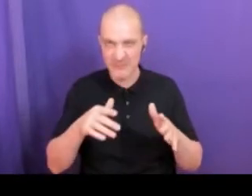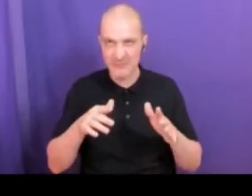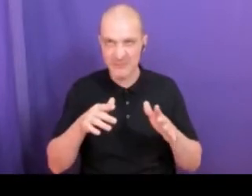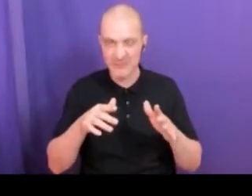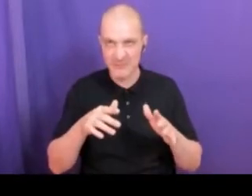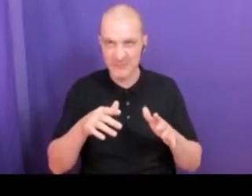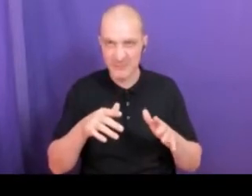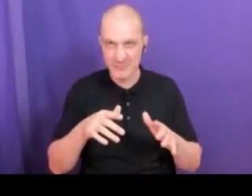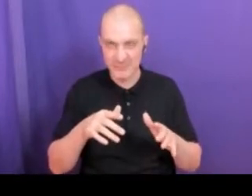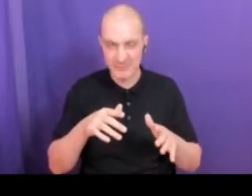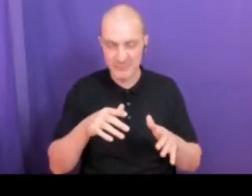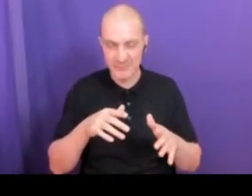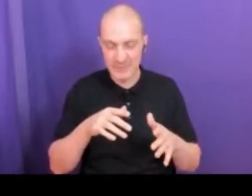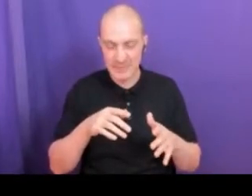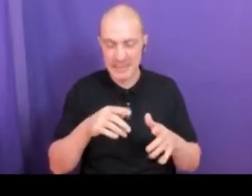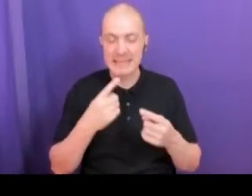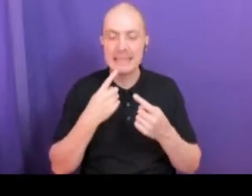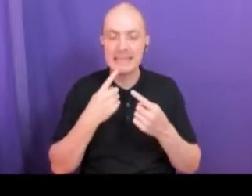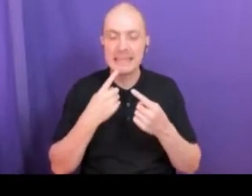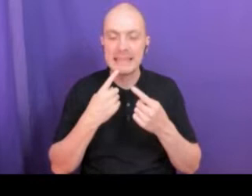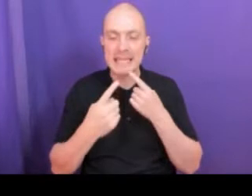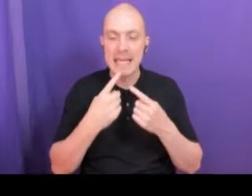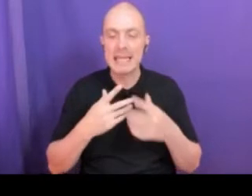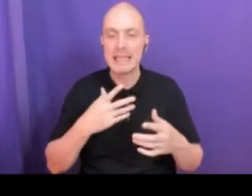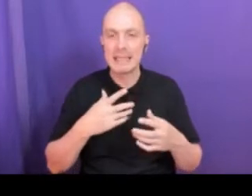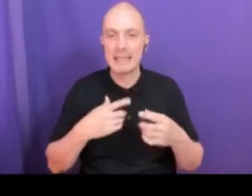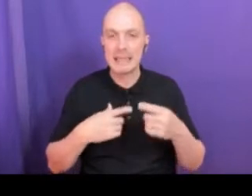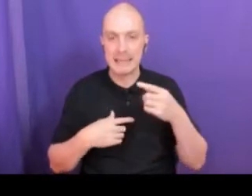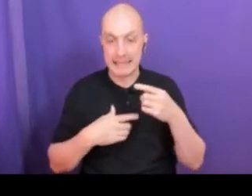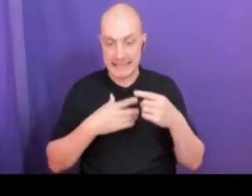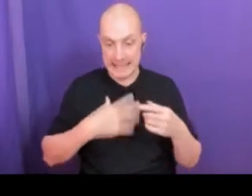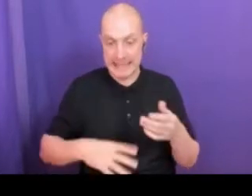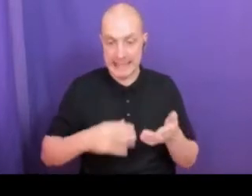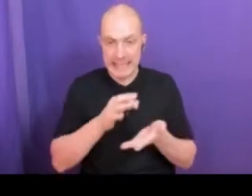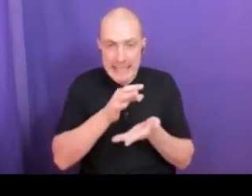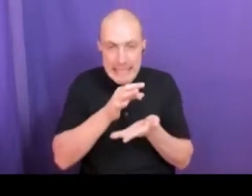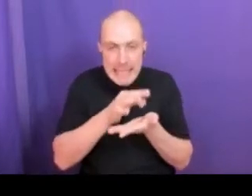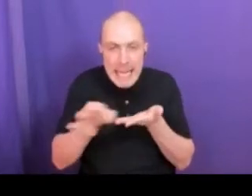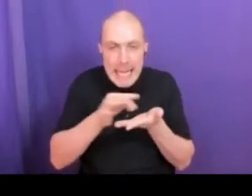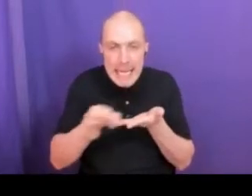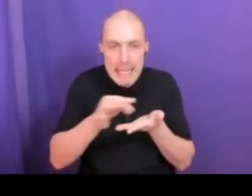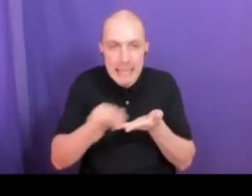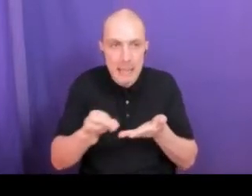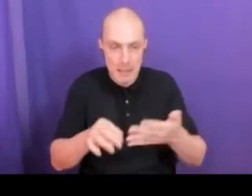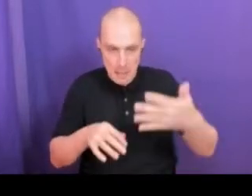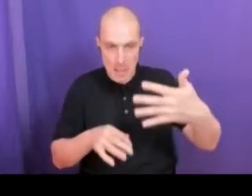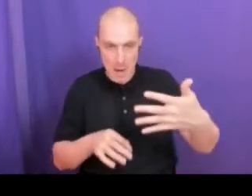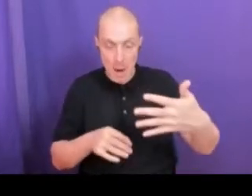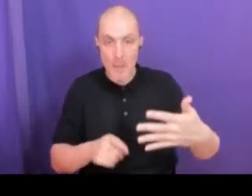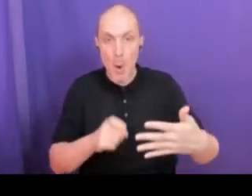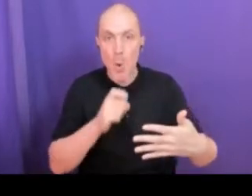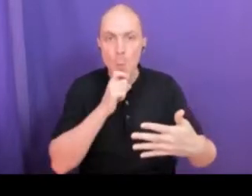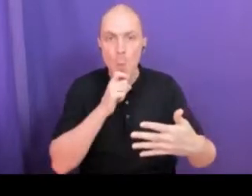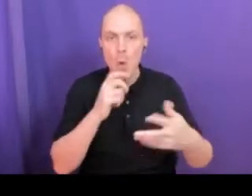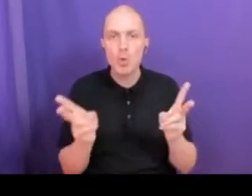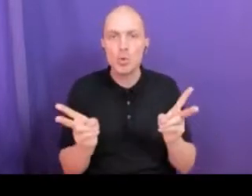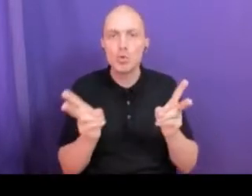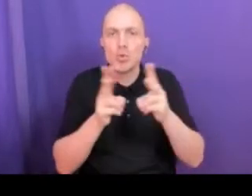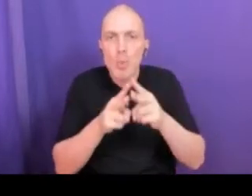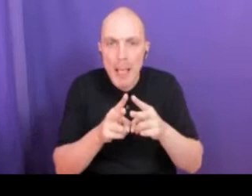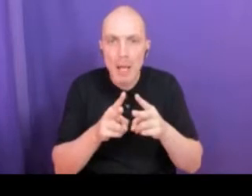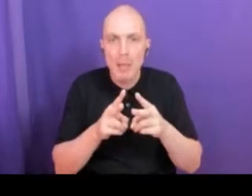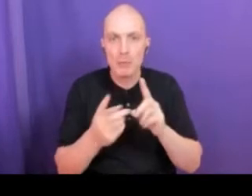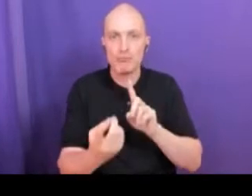check, are all the responses what we expected to see? Did anyone provide a duplicate response? So a duplicate response would be a